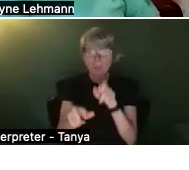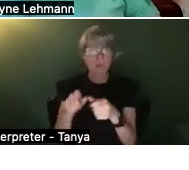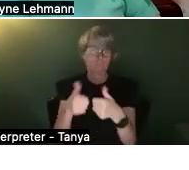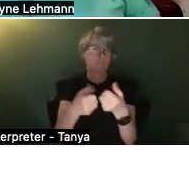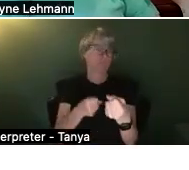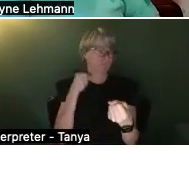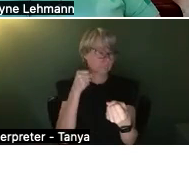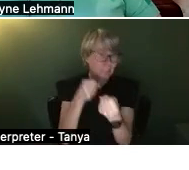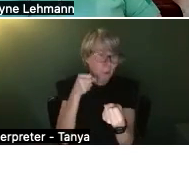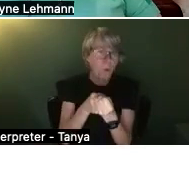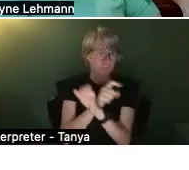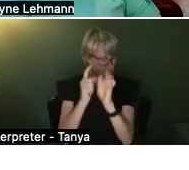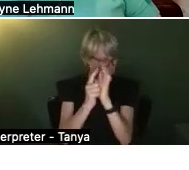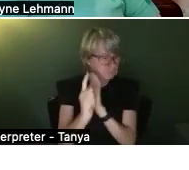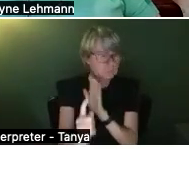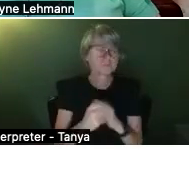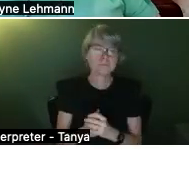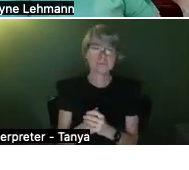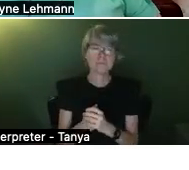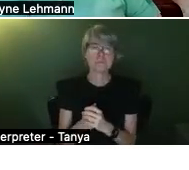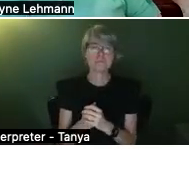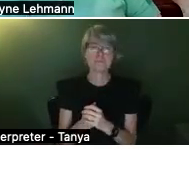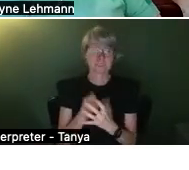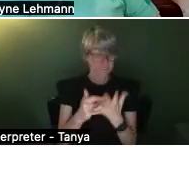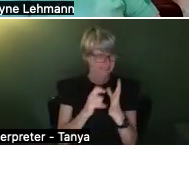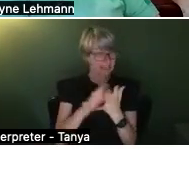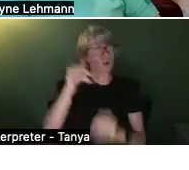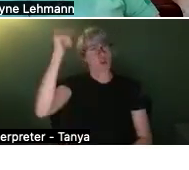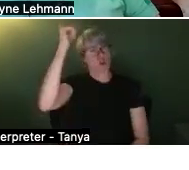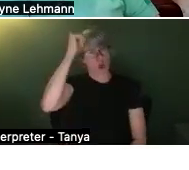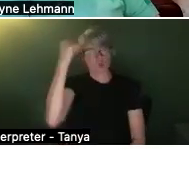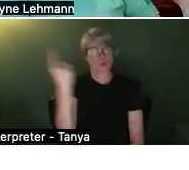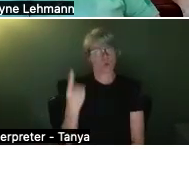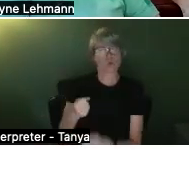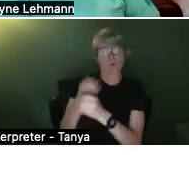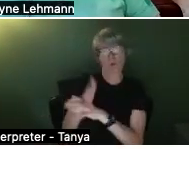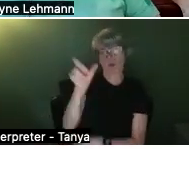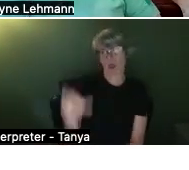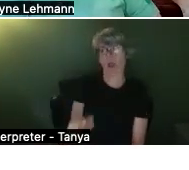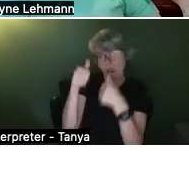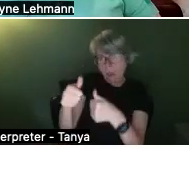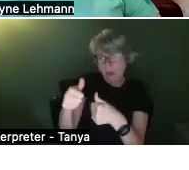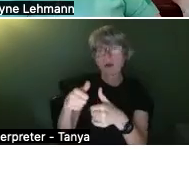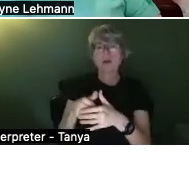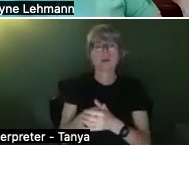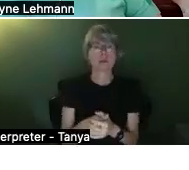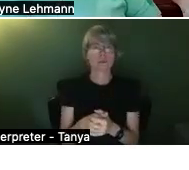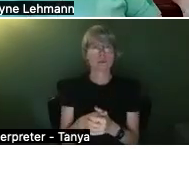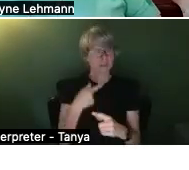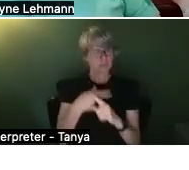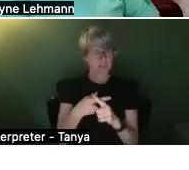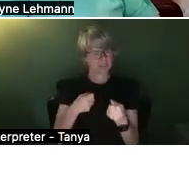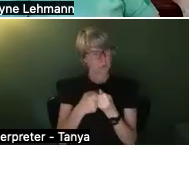her proactively. She knew them and she was familiar with them. They also could